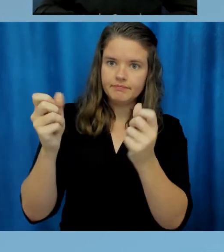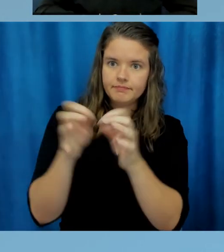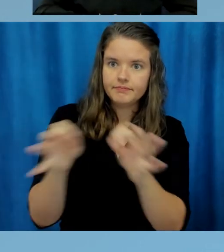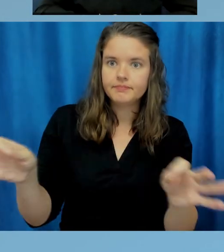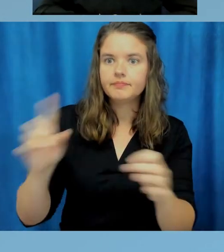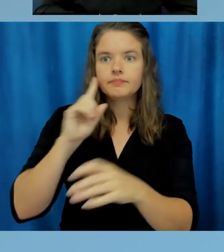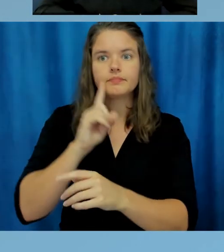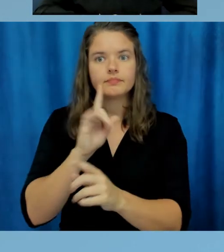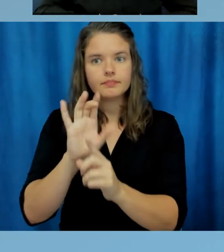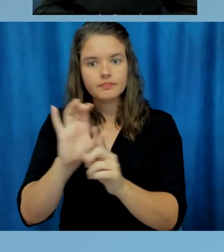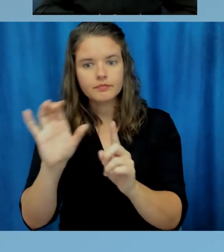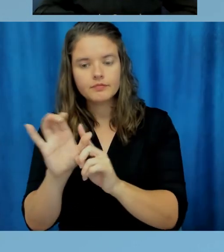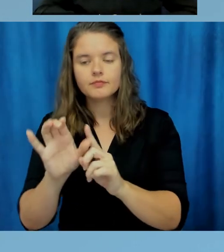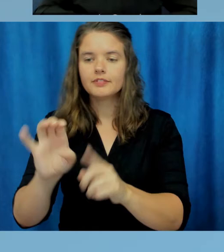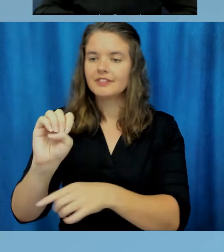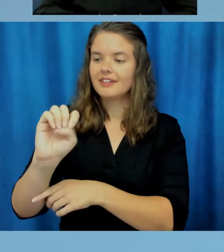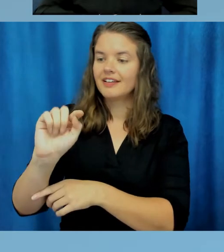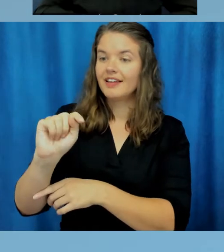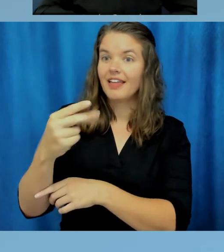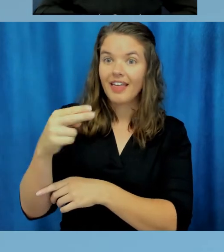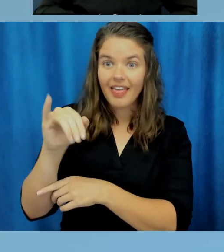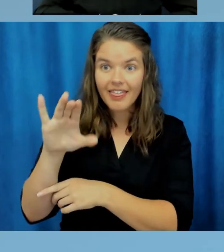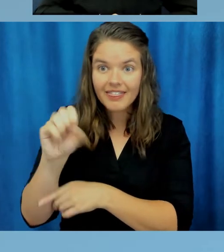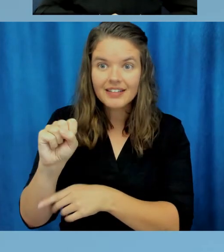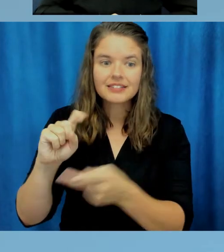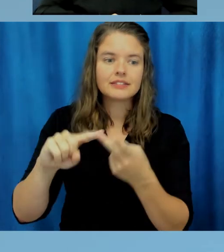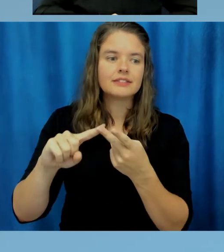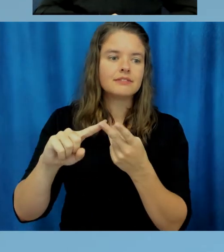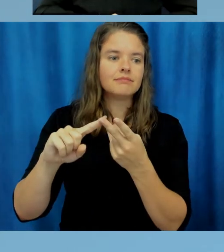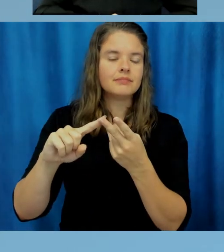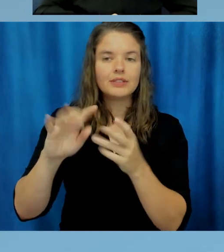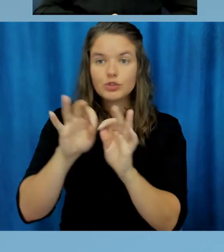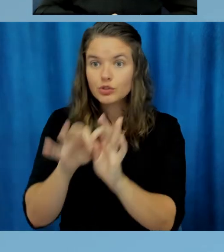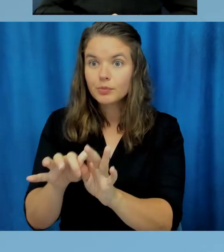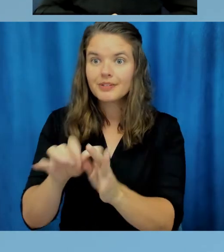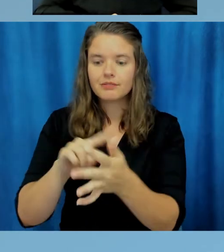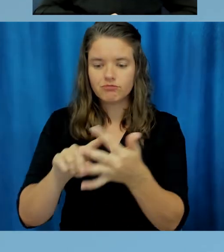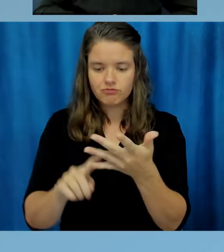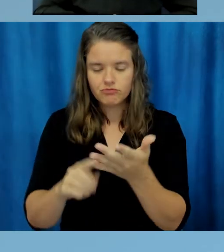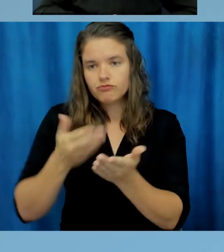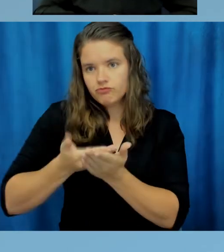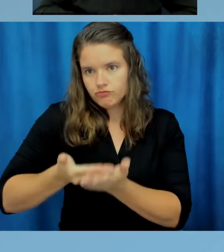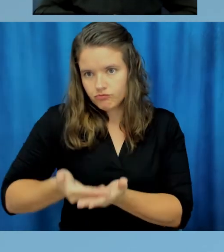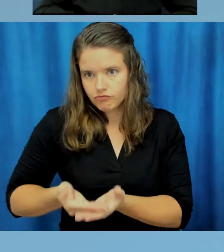deaf culture, ethics, interpreting, and submit that with their application.